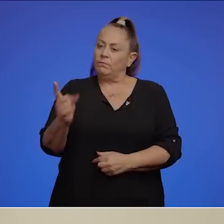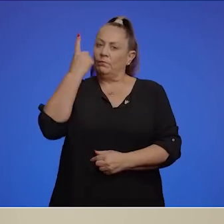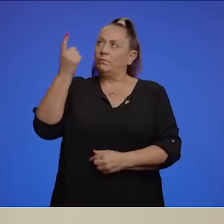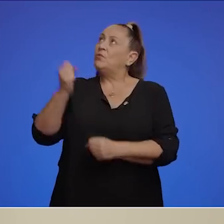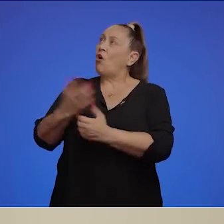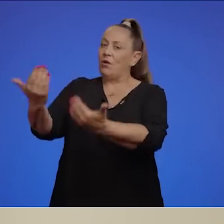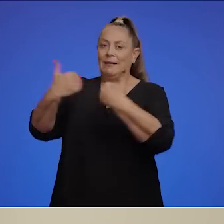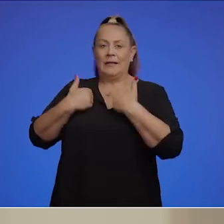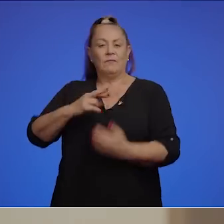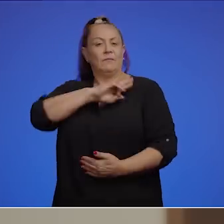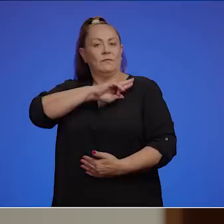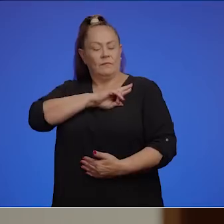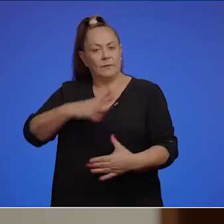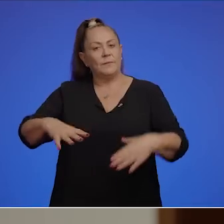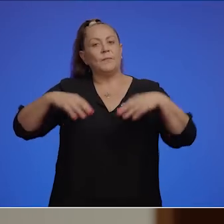them.